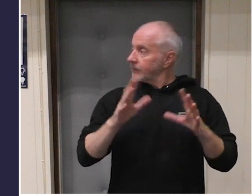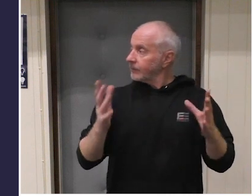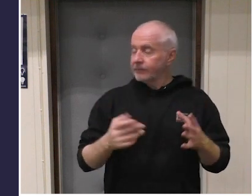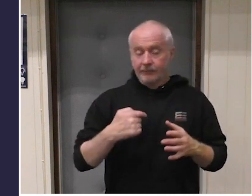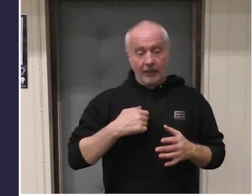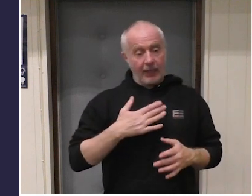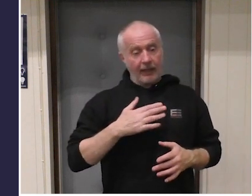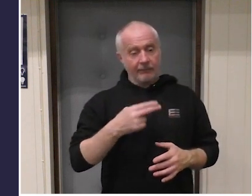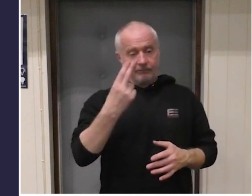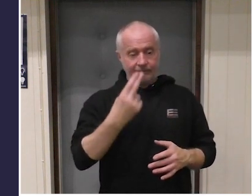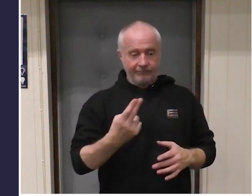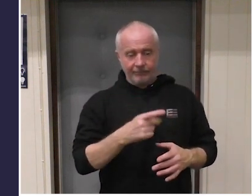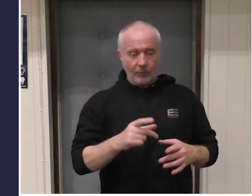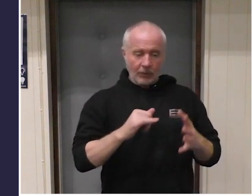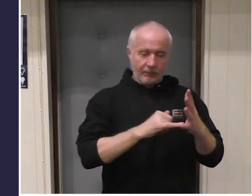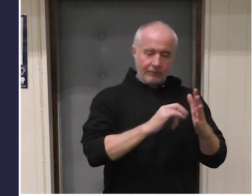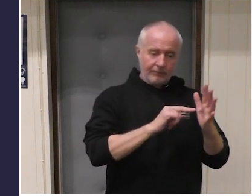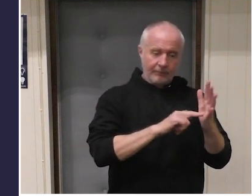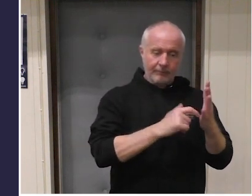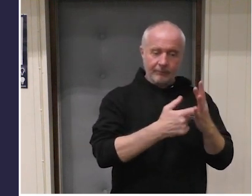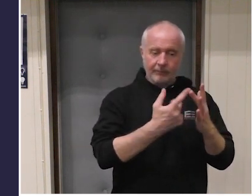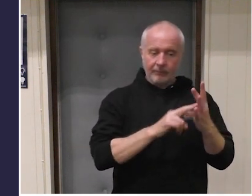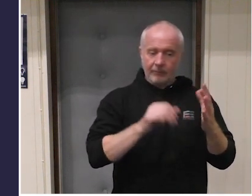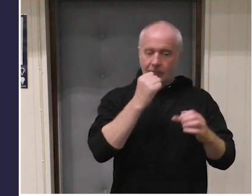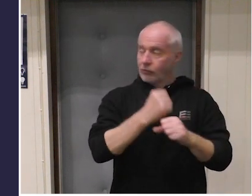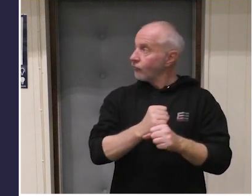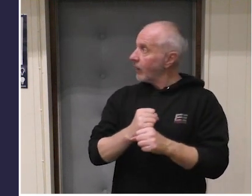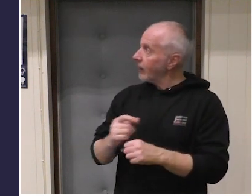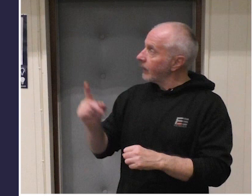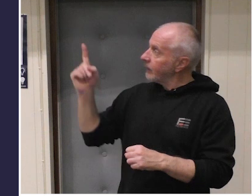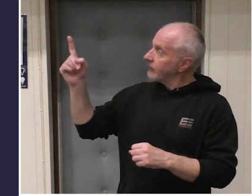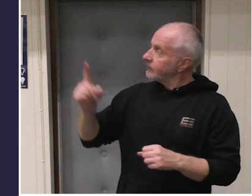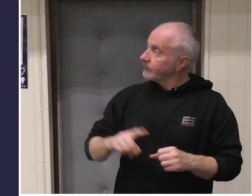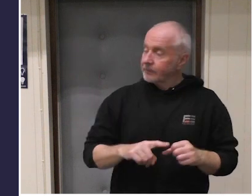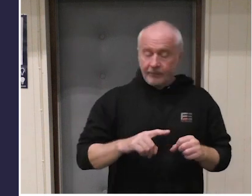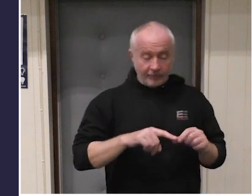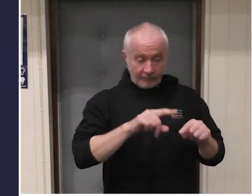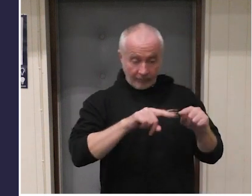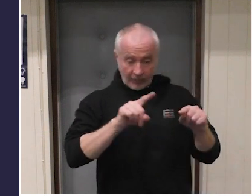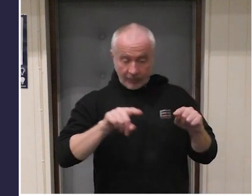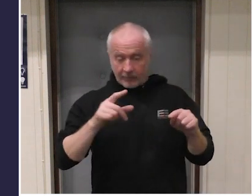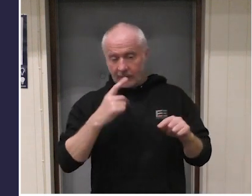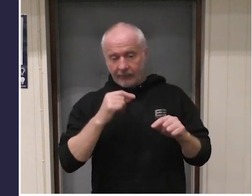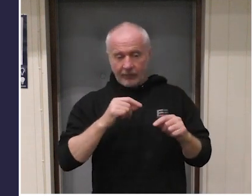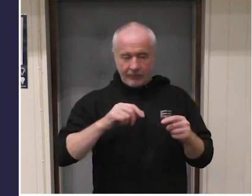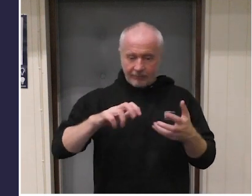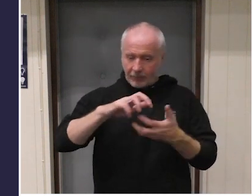drawing strings and things like that. So here I've ordered them, the possible conformations by